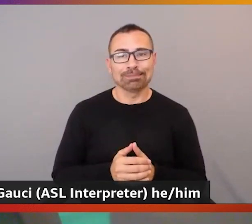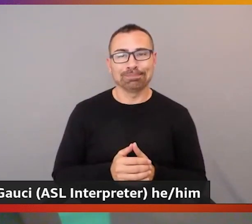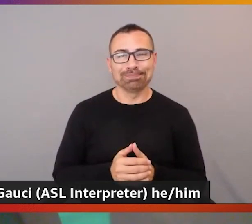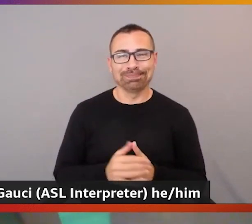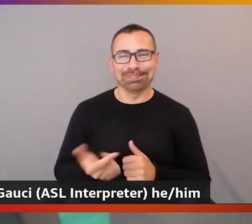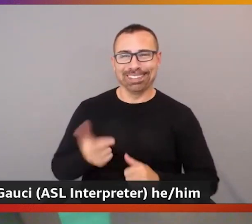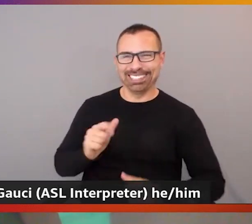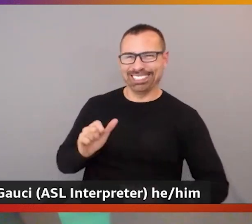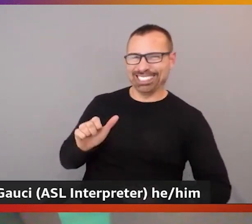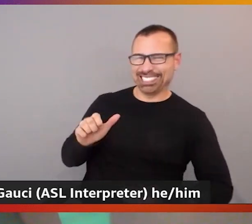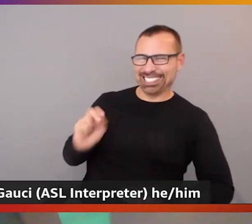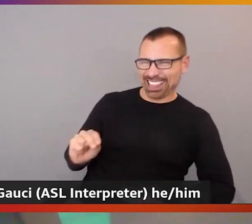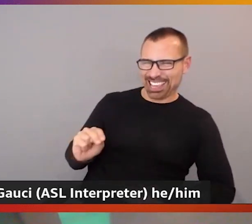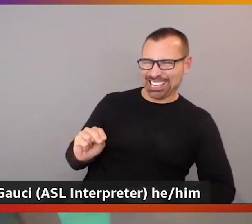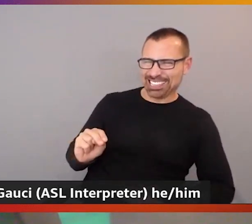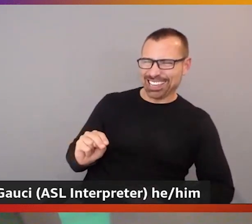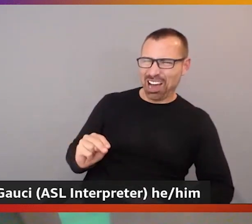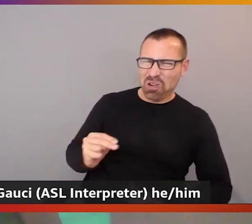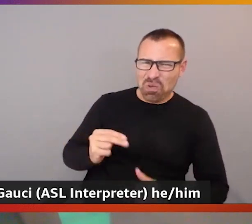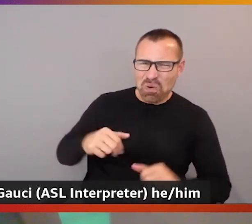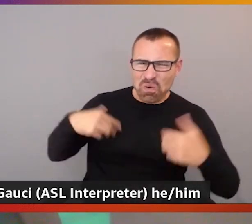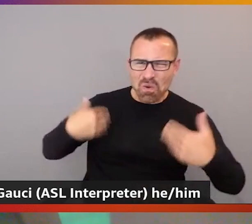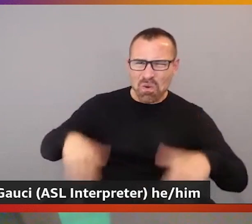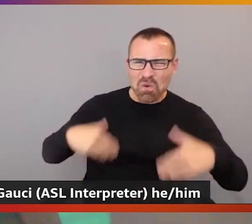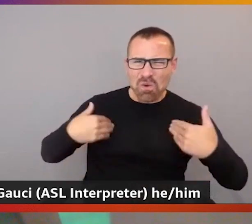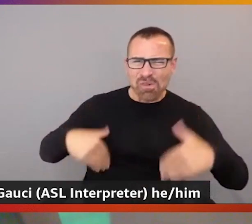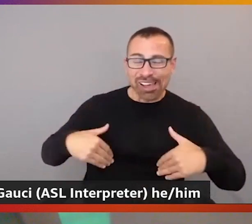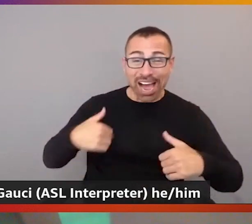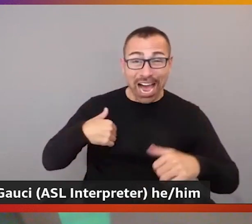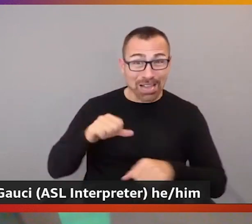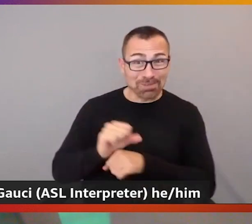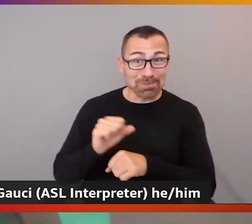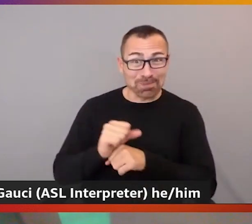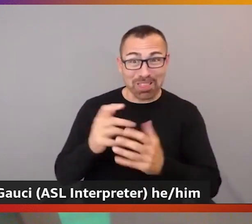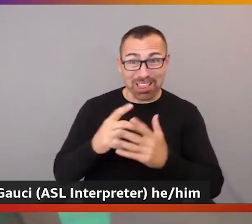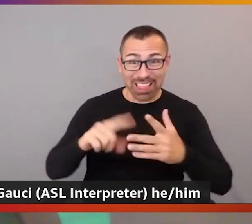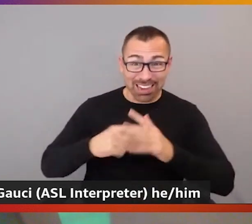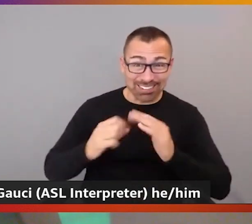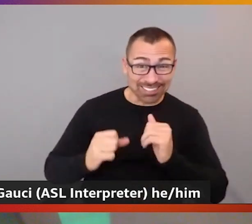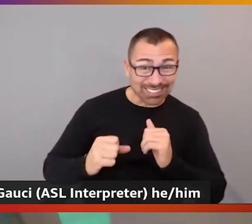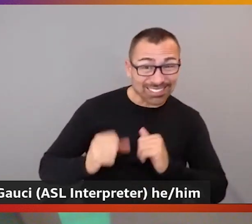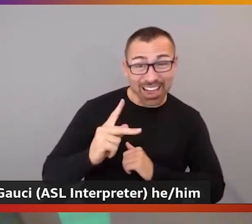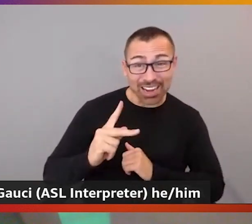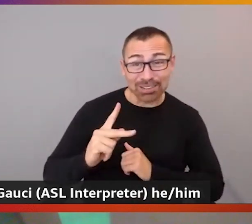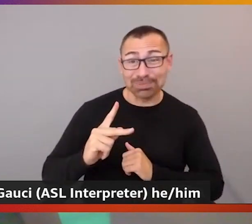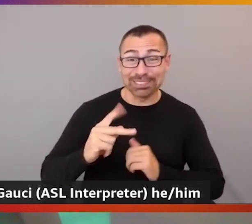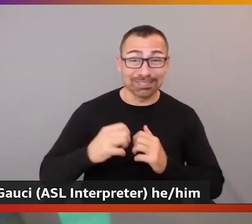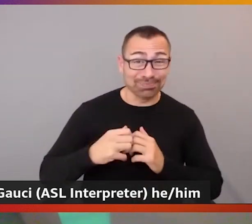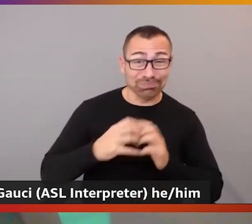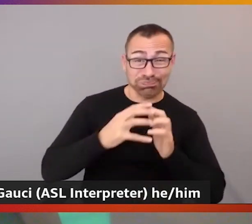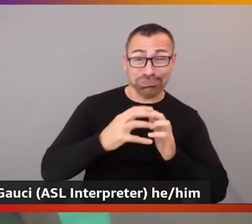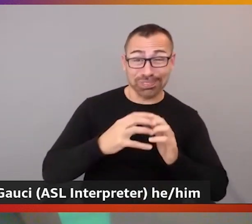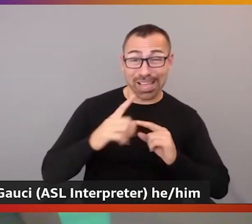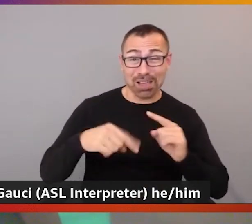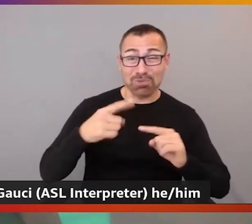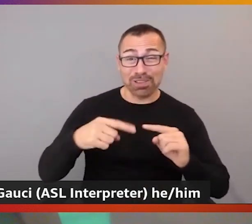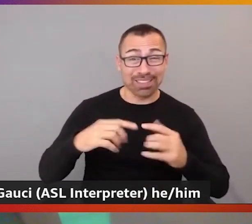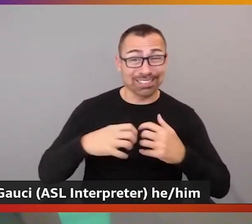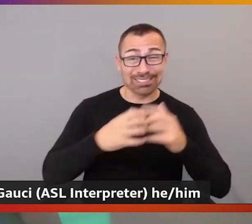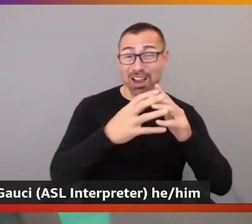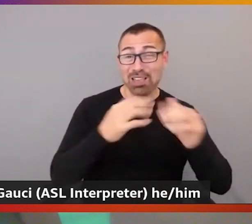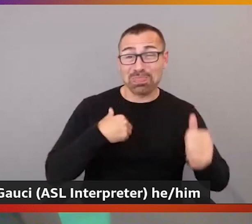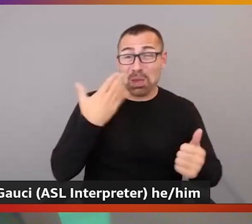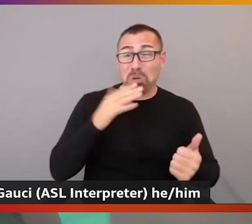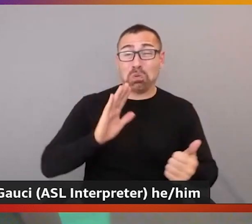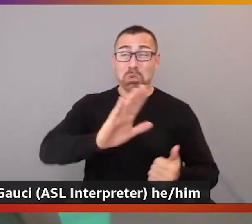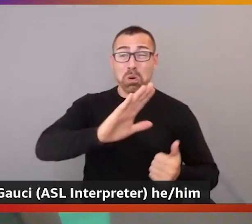mean, I know I work with startups, so I can know that a lot of startups, when they're just getting started, they have no idea what their traffic levels are going to be. So this is perfect for